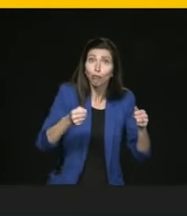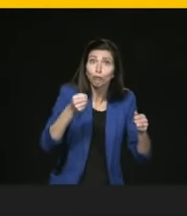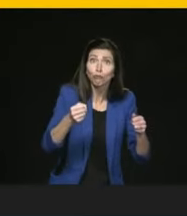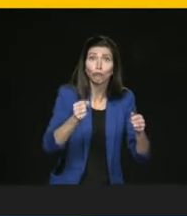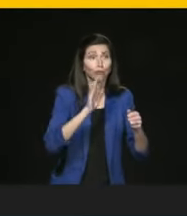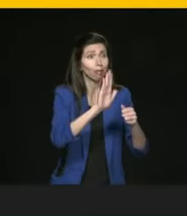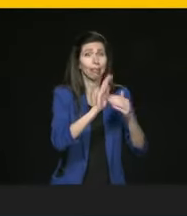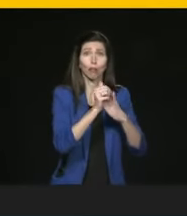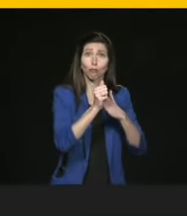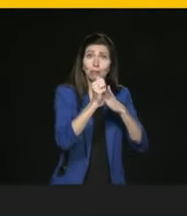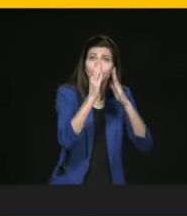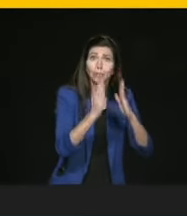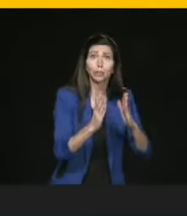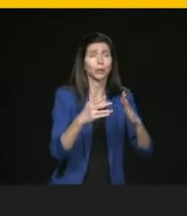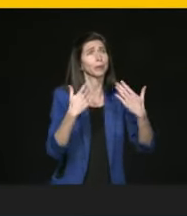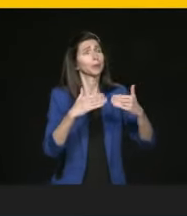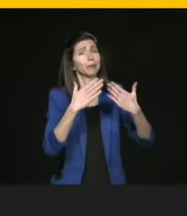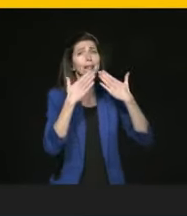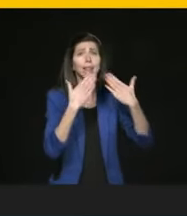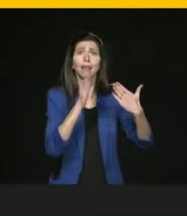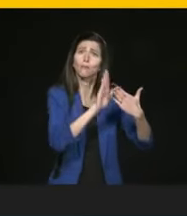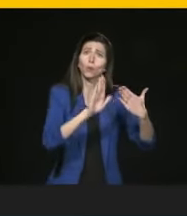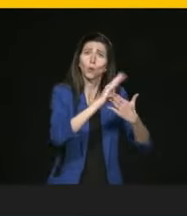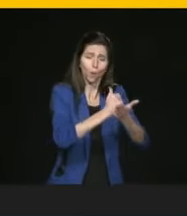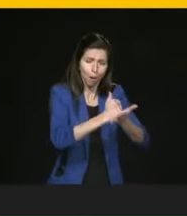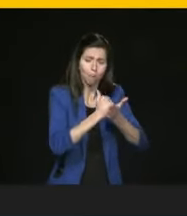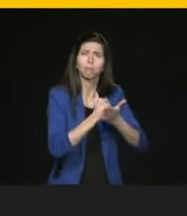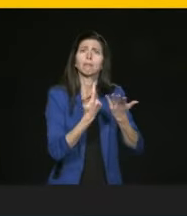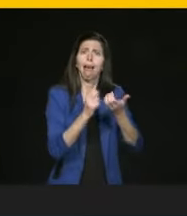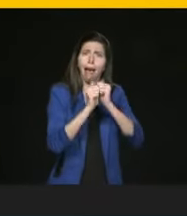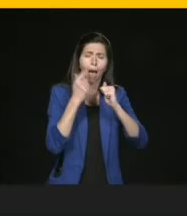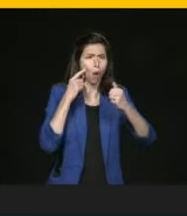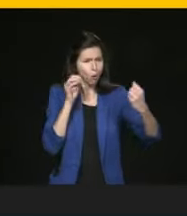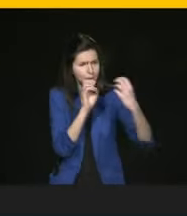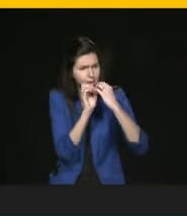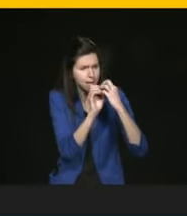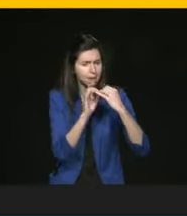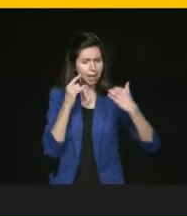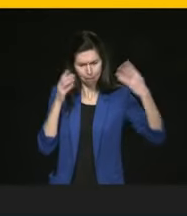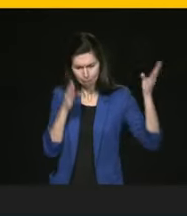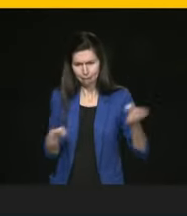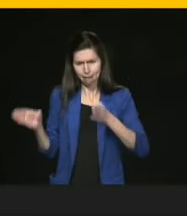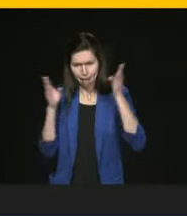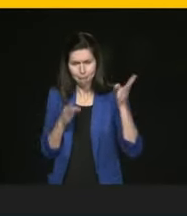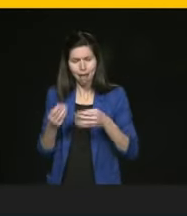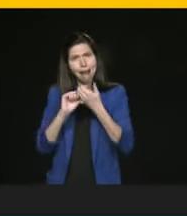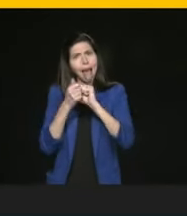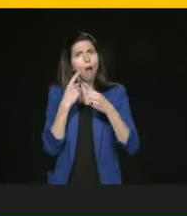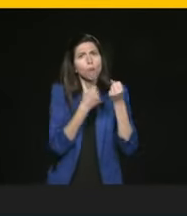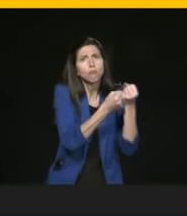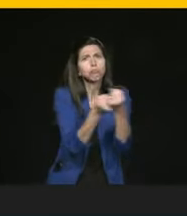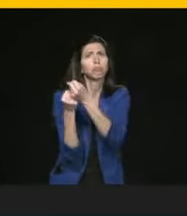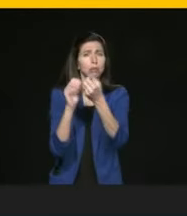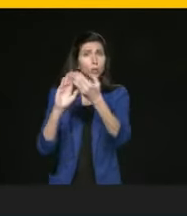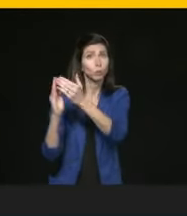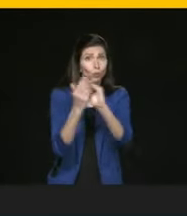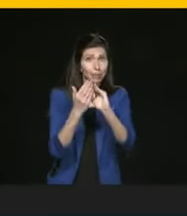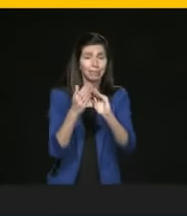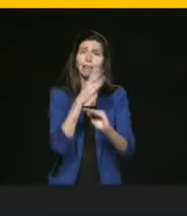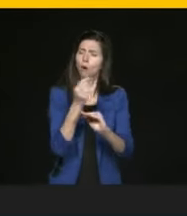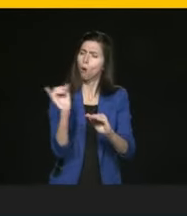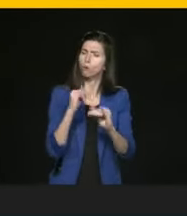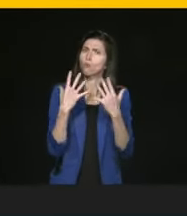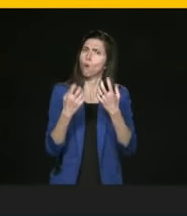preparedness, planning, and supports that meets actual community needs and protects the most vulnerable, as we are